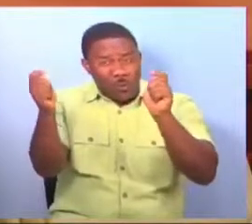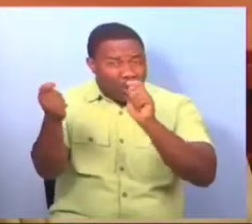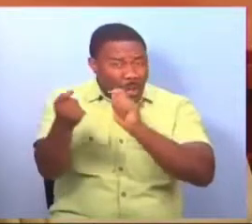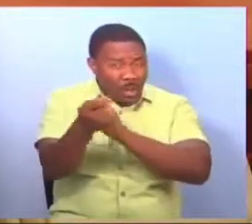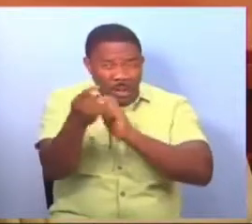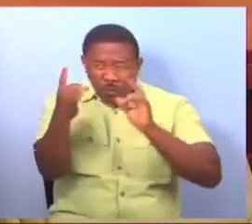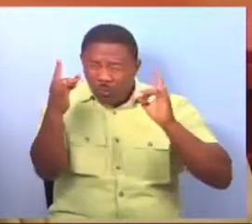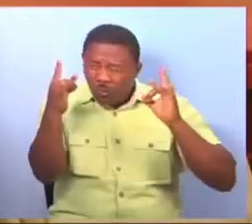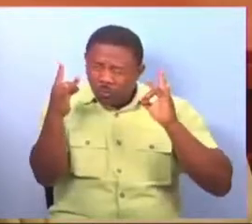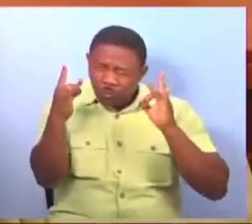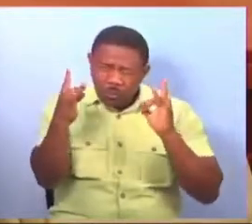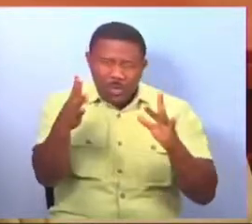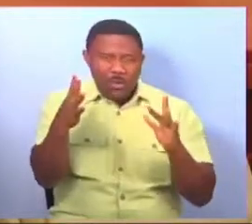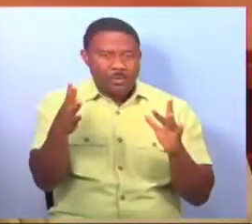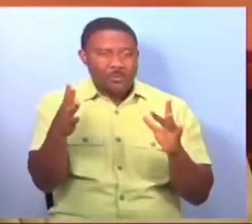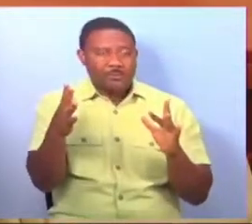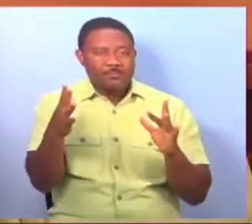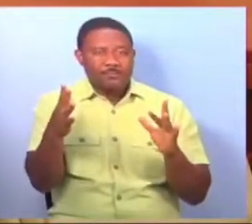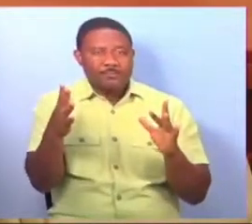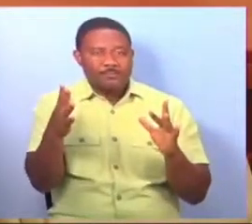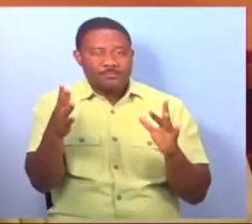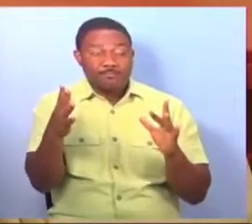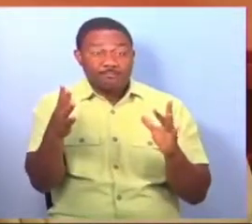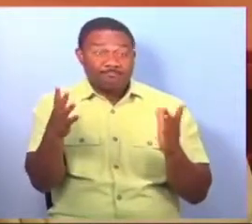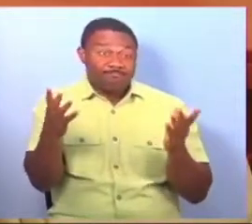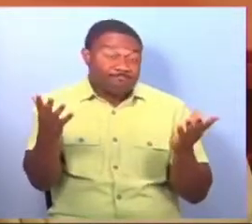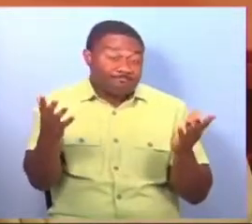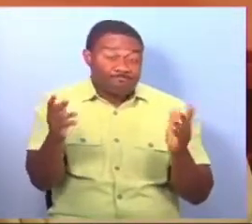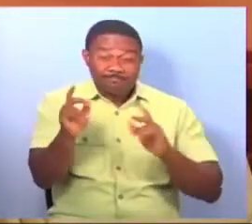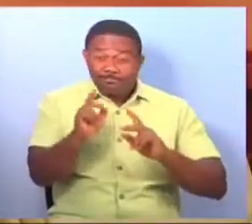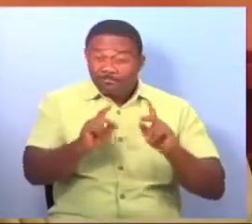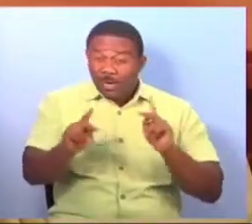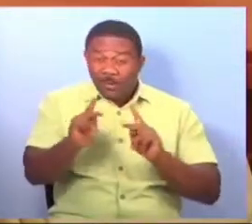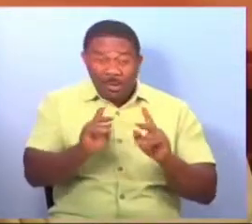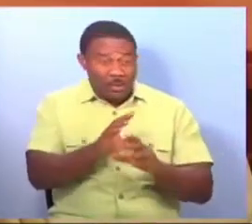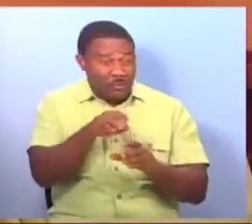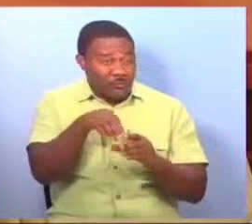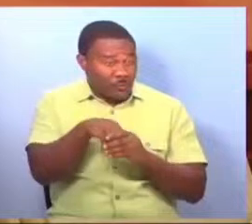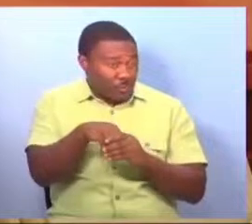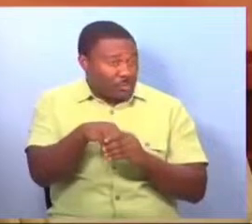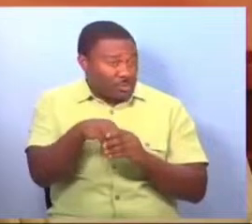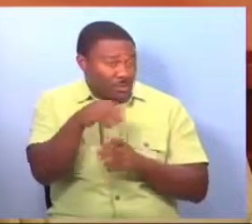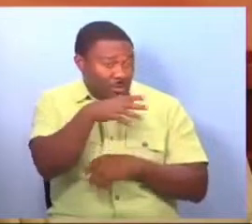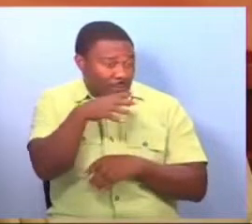havocing, if you like, those who engage in this business of farming.